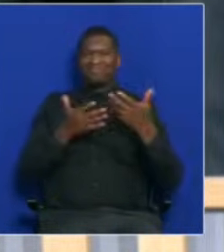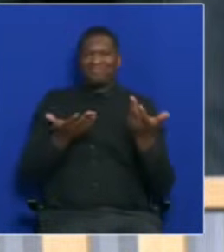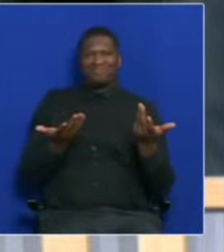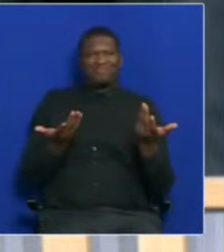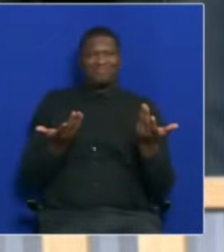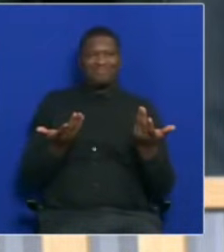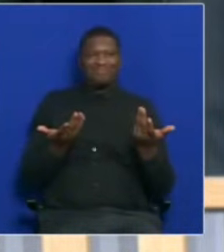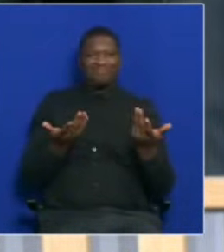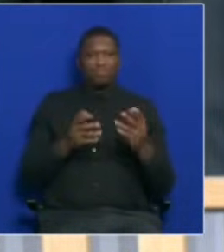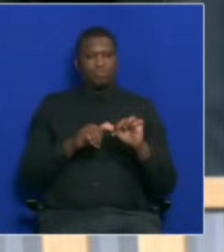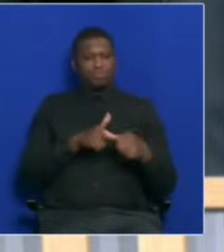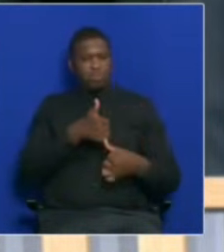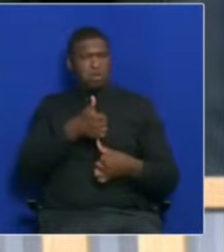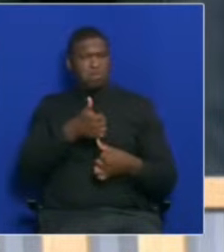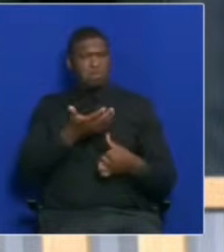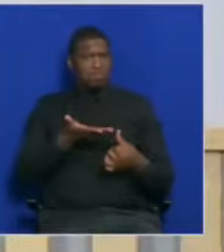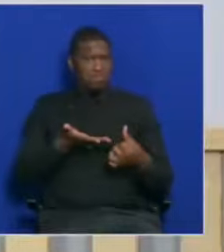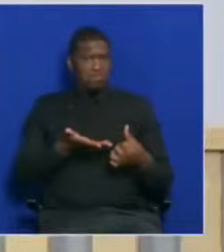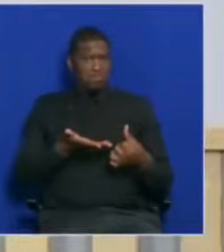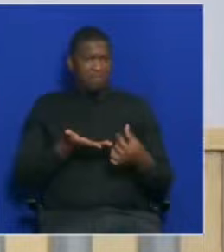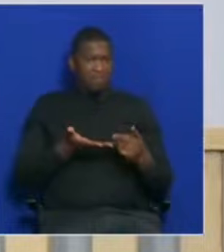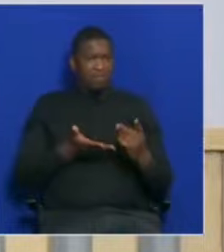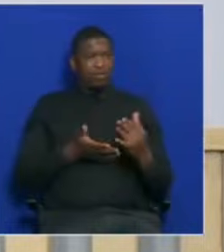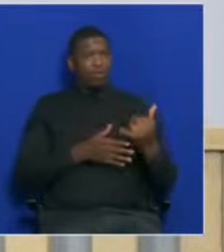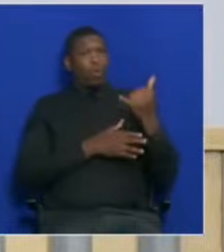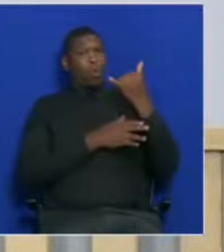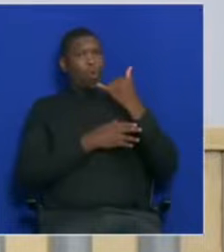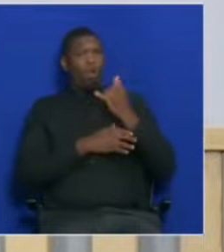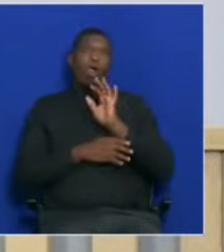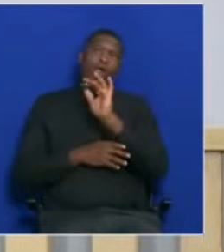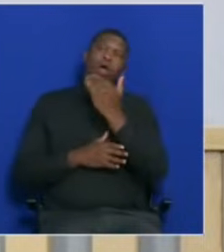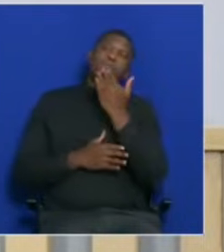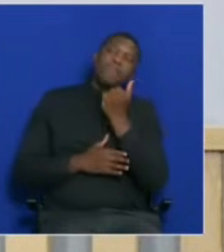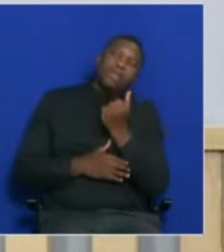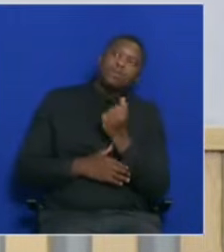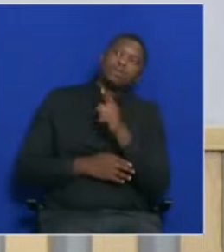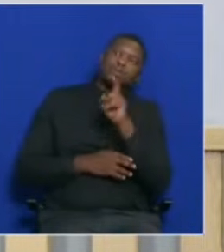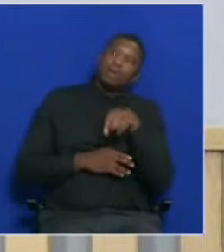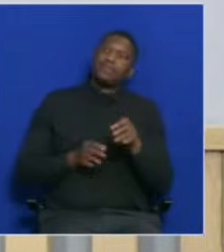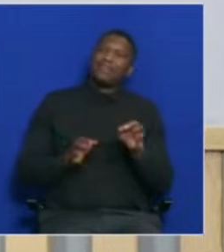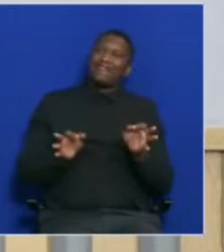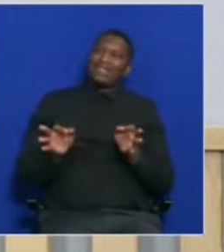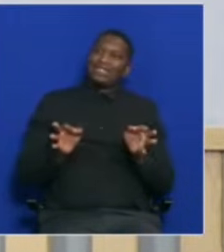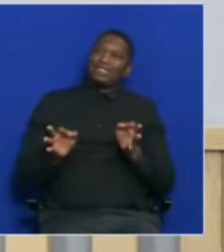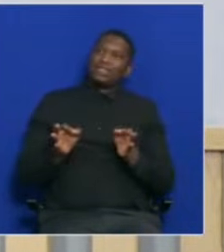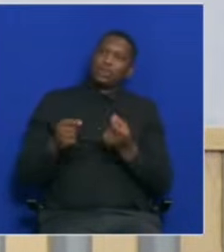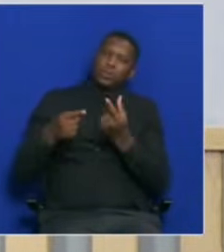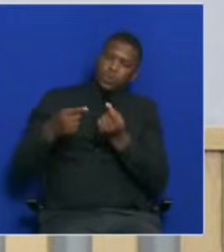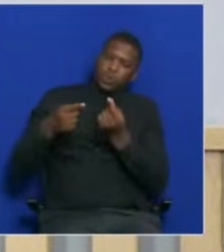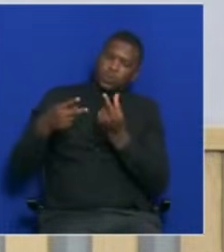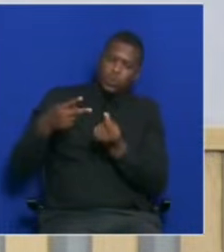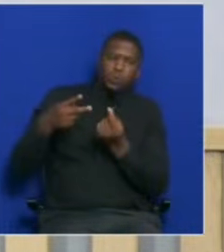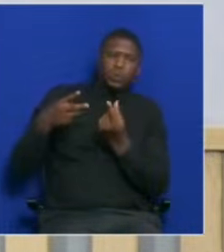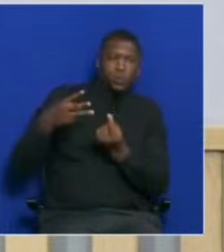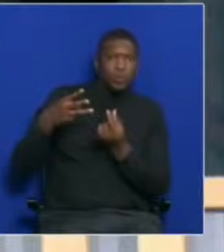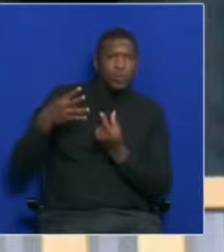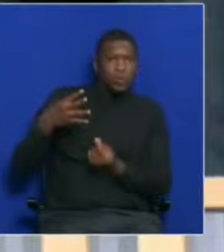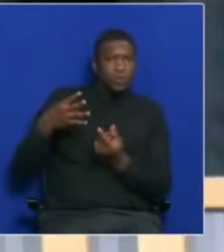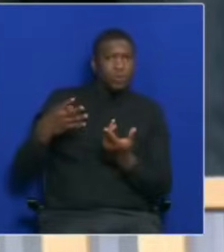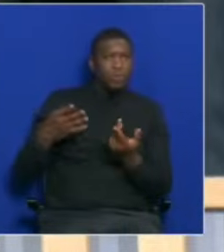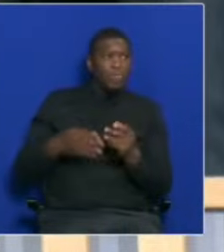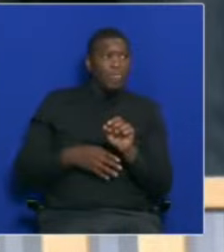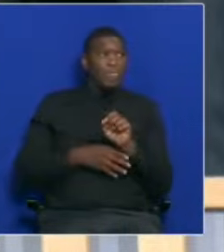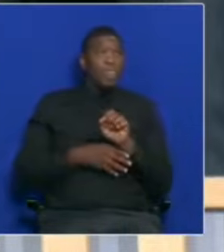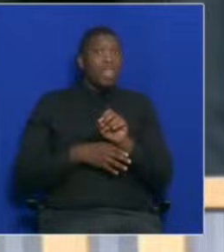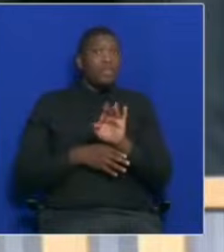investigator. He calls you and he says, facilitate this. If you didn't know, what he's telling